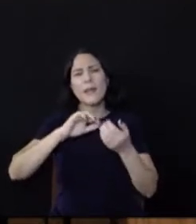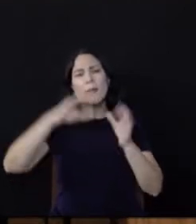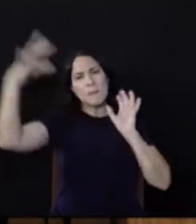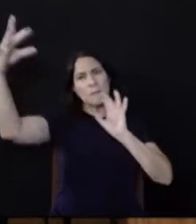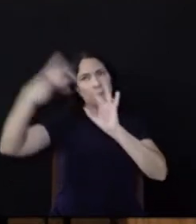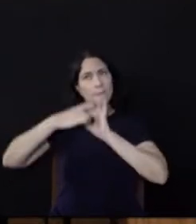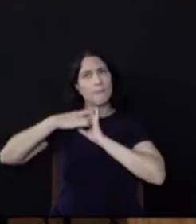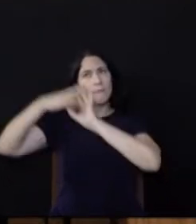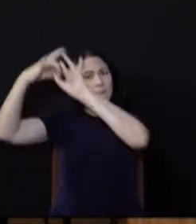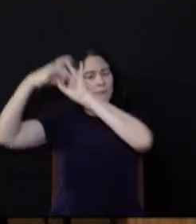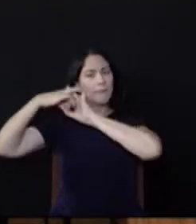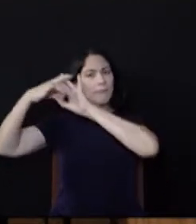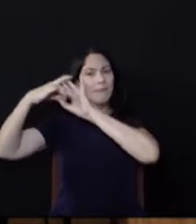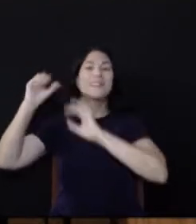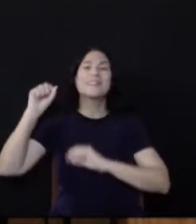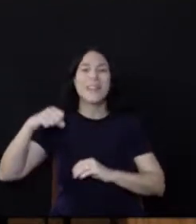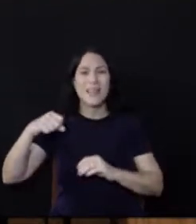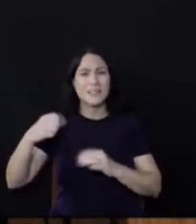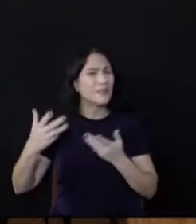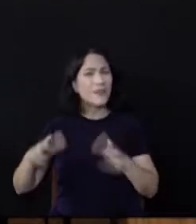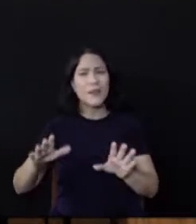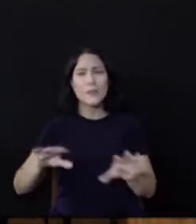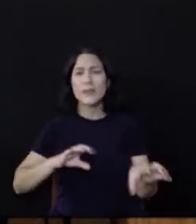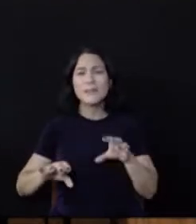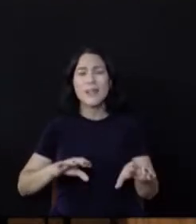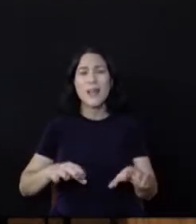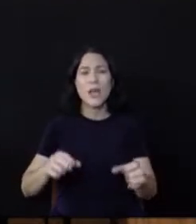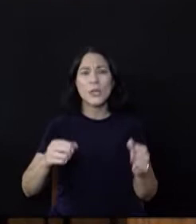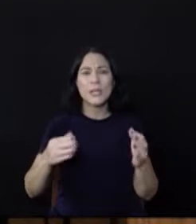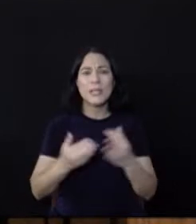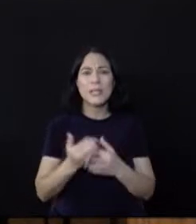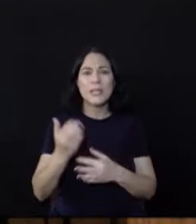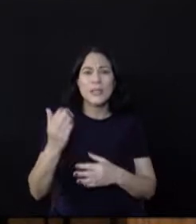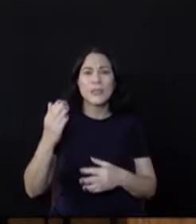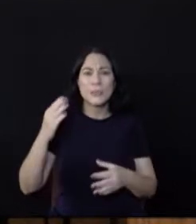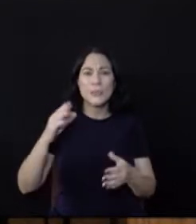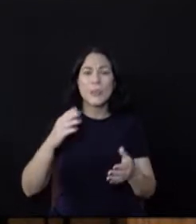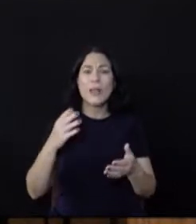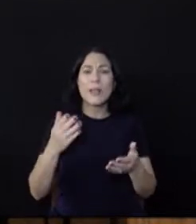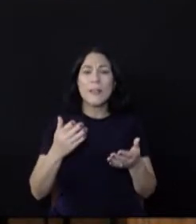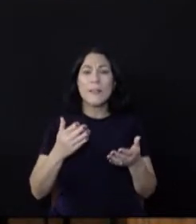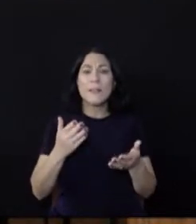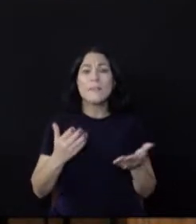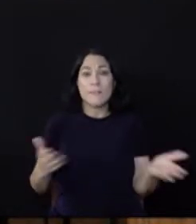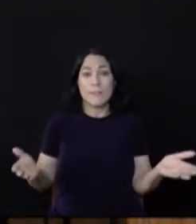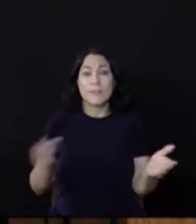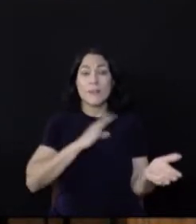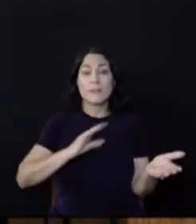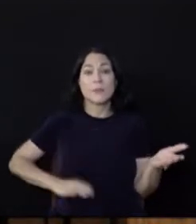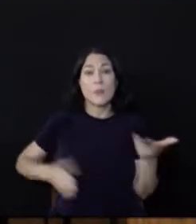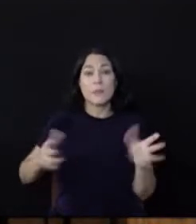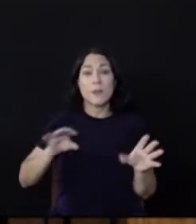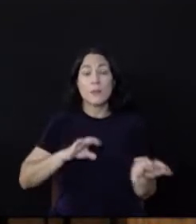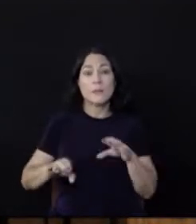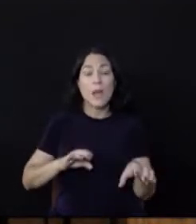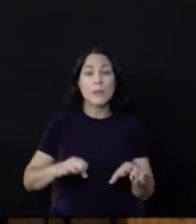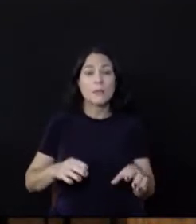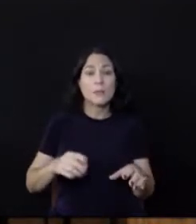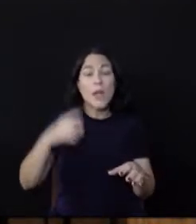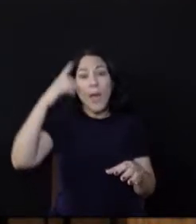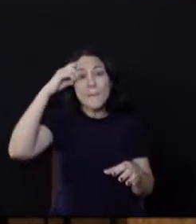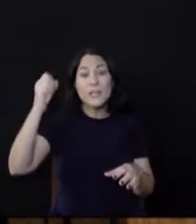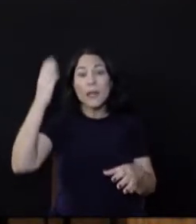Yes, yes, you have been in and through what Christ has already done. And by the same token, because of